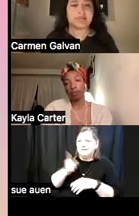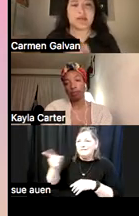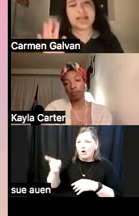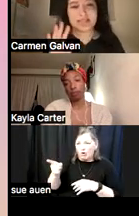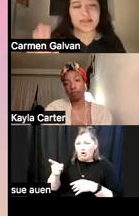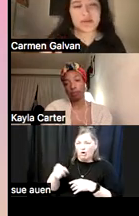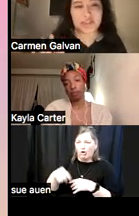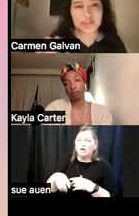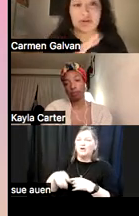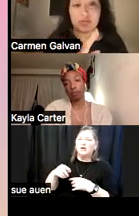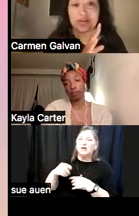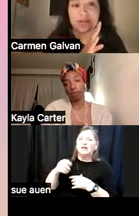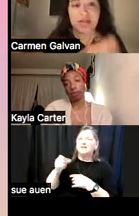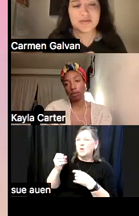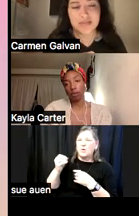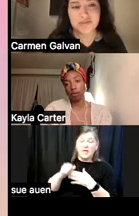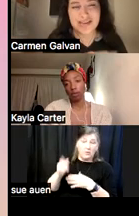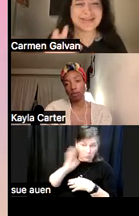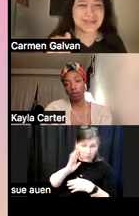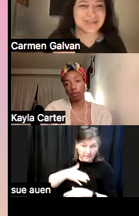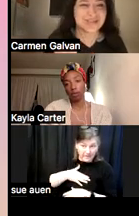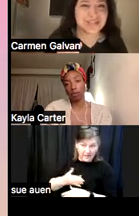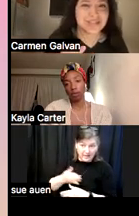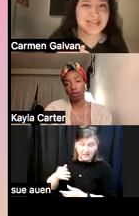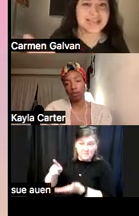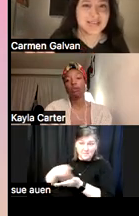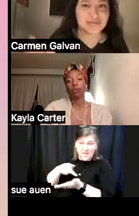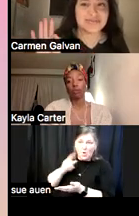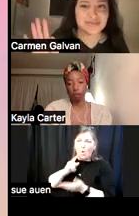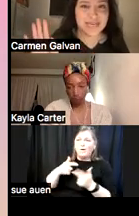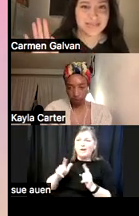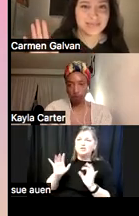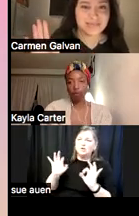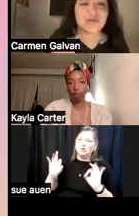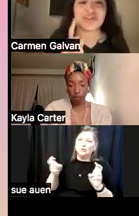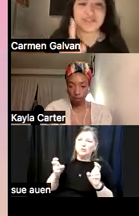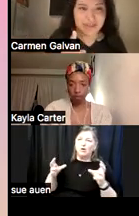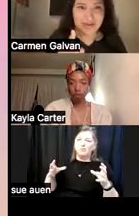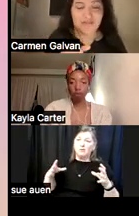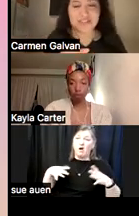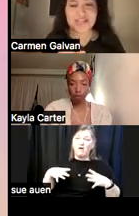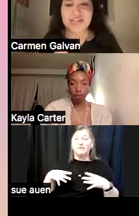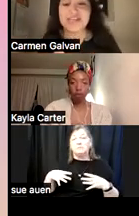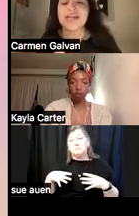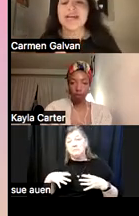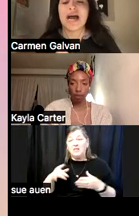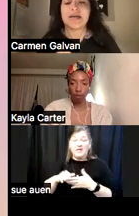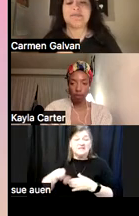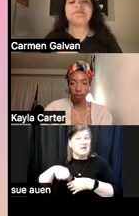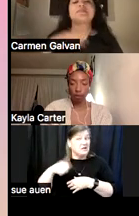And that's another question around, will they pay those extra days or they're just going to like let you take them, which is another conversation.